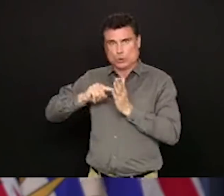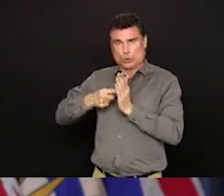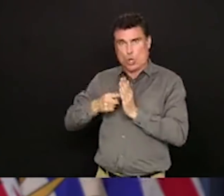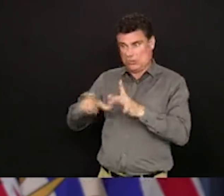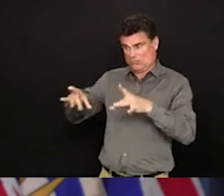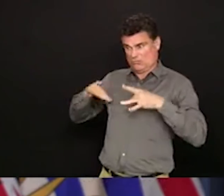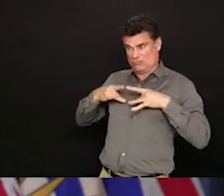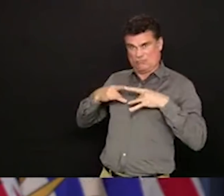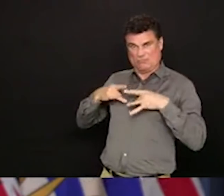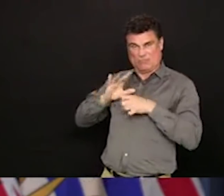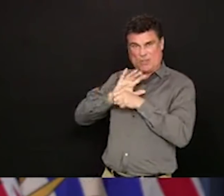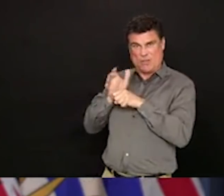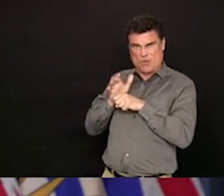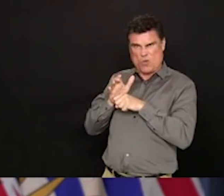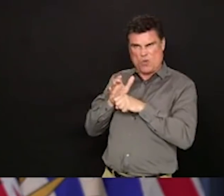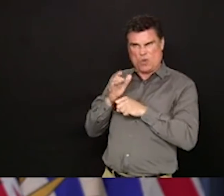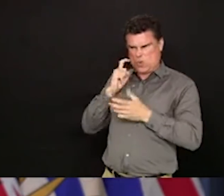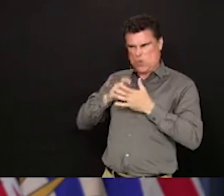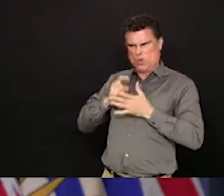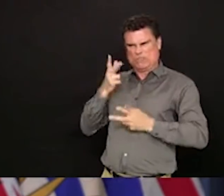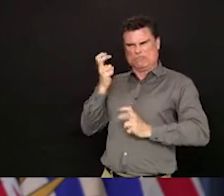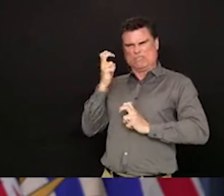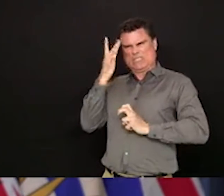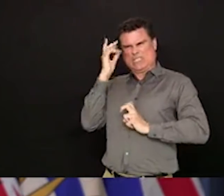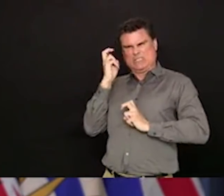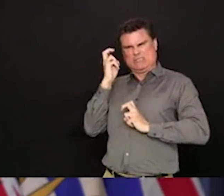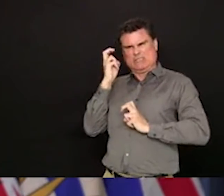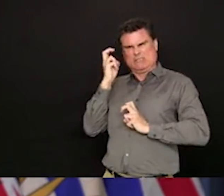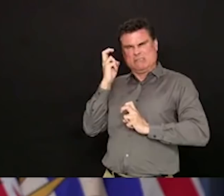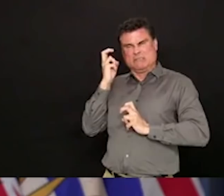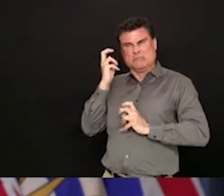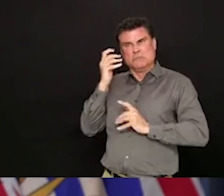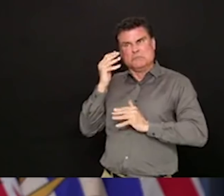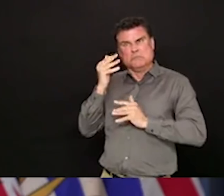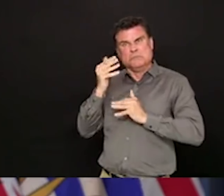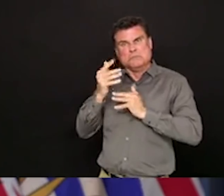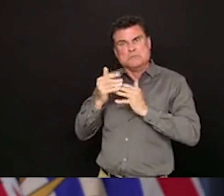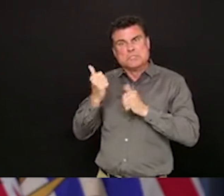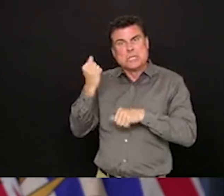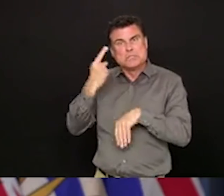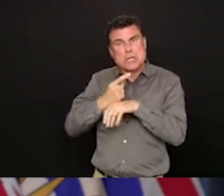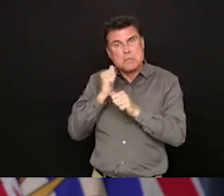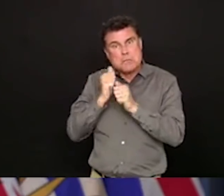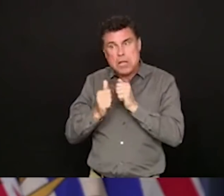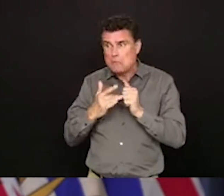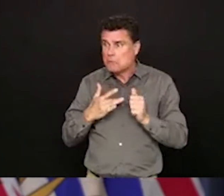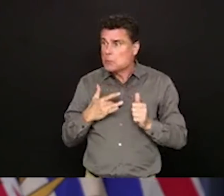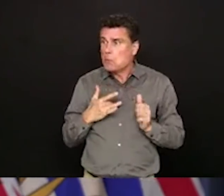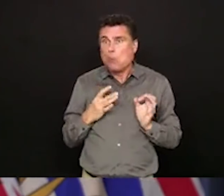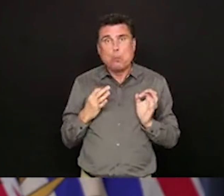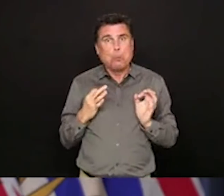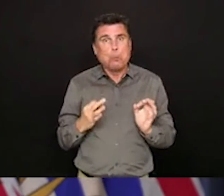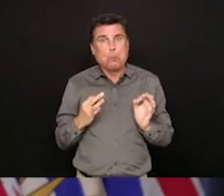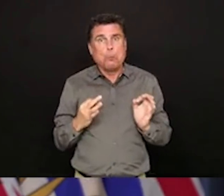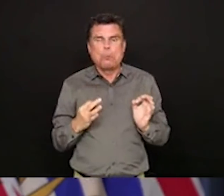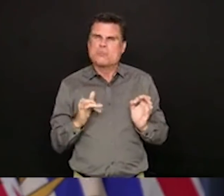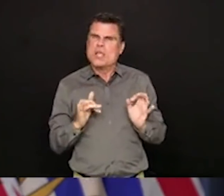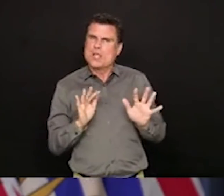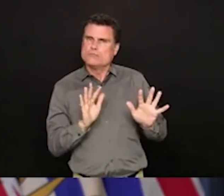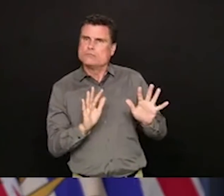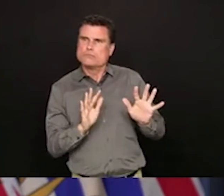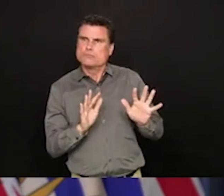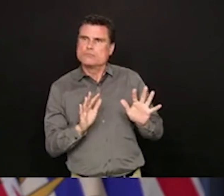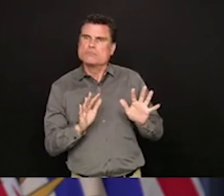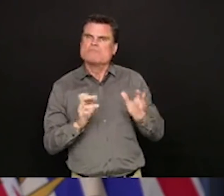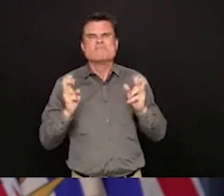using across the province. There was a point when Vancouver Coastal was just using the algorithm